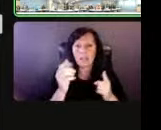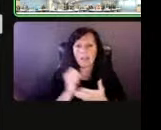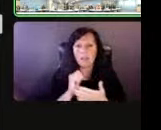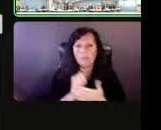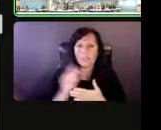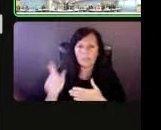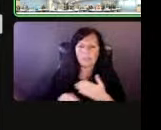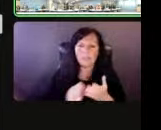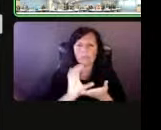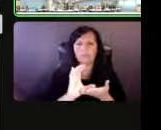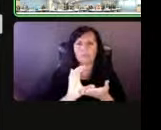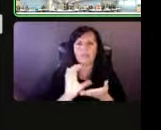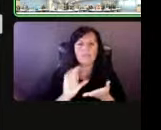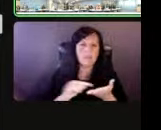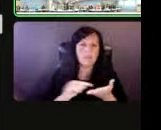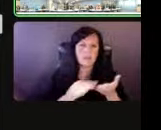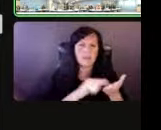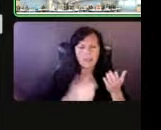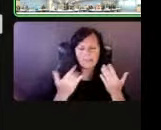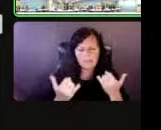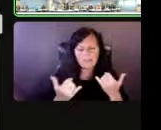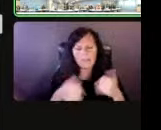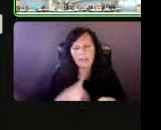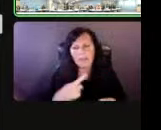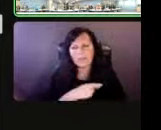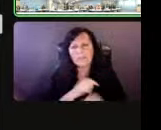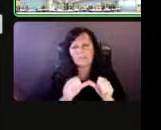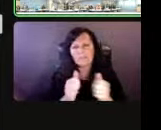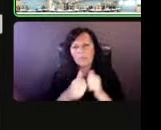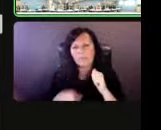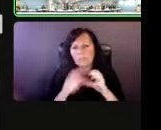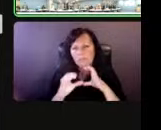have the conversations that we're having now.